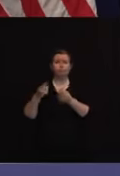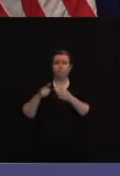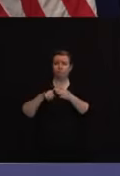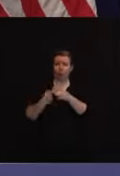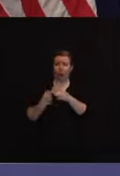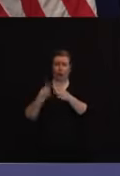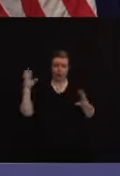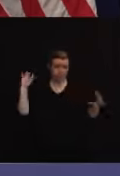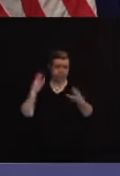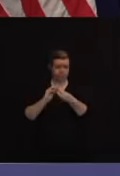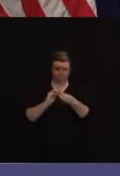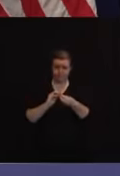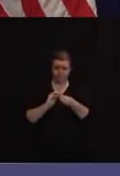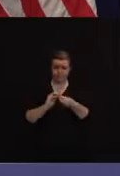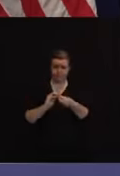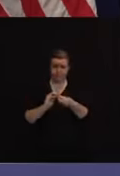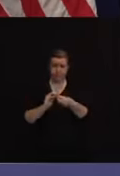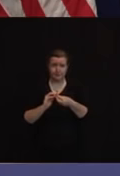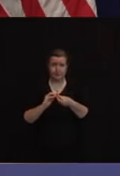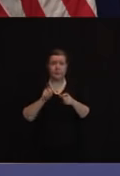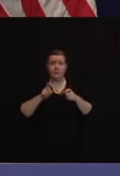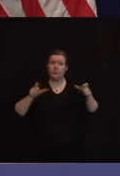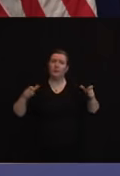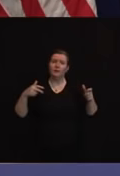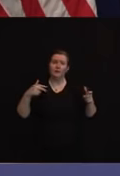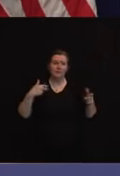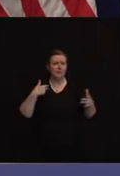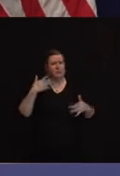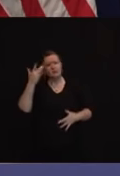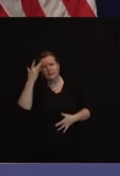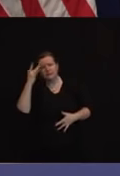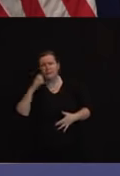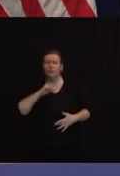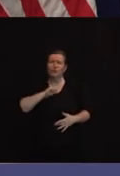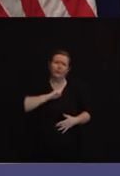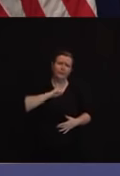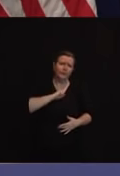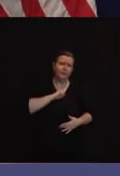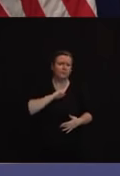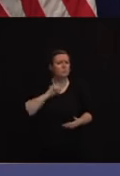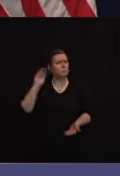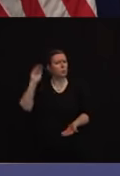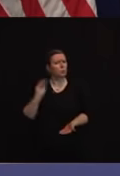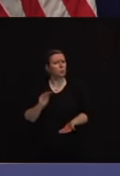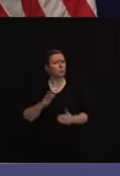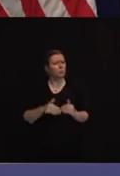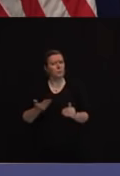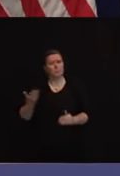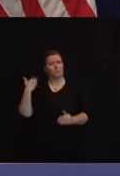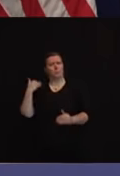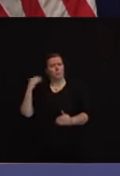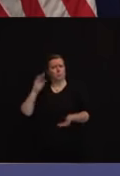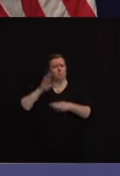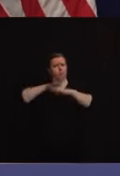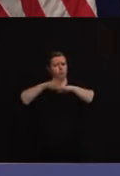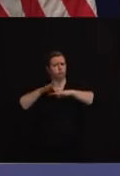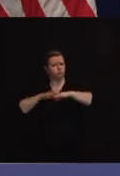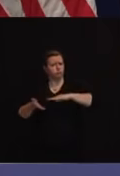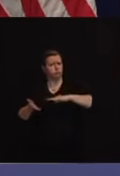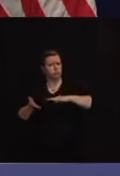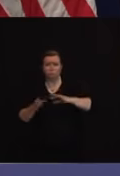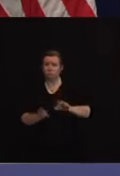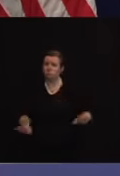overwhelmingly symptomatic group, and that's the lowest it's been in a while. So that is an important number, I know,